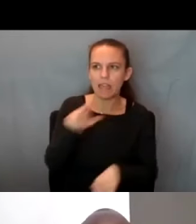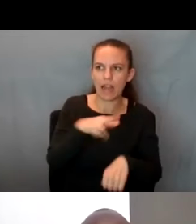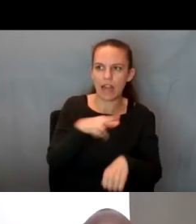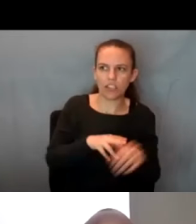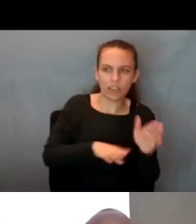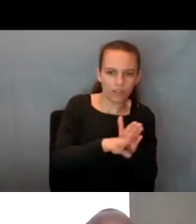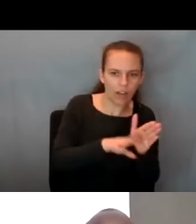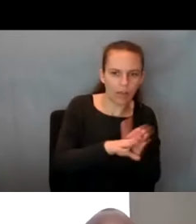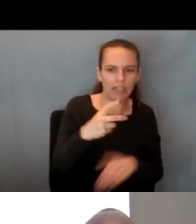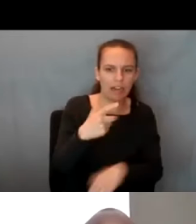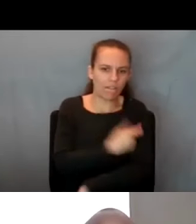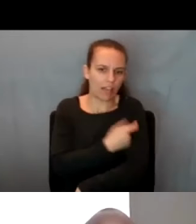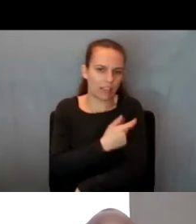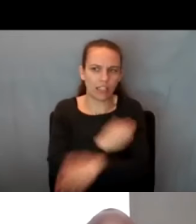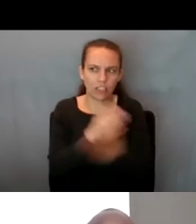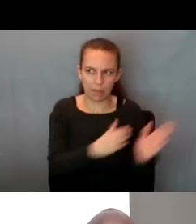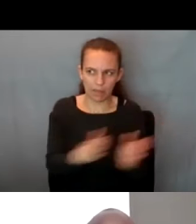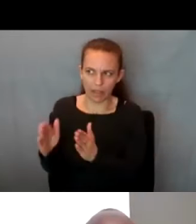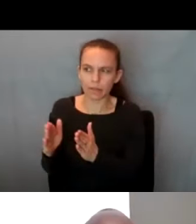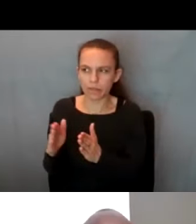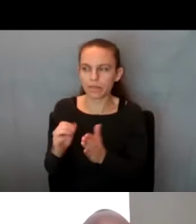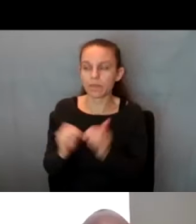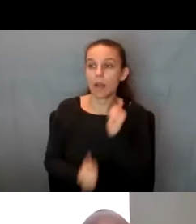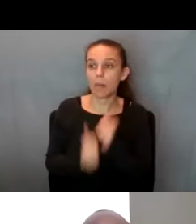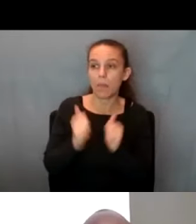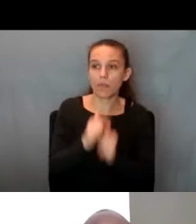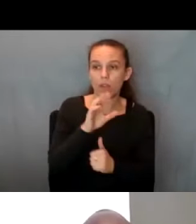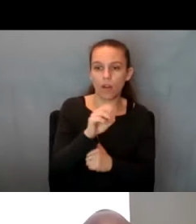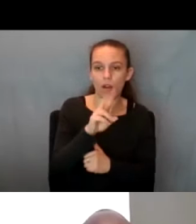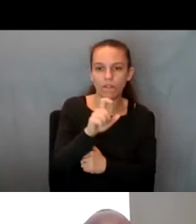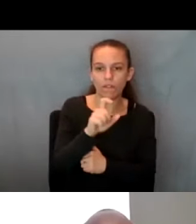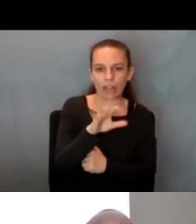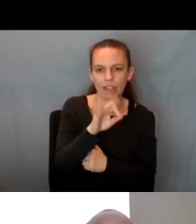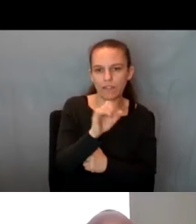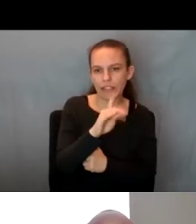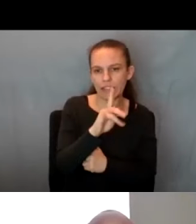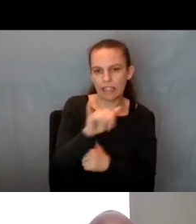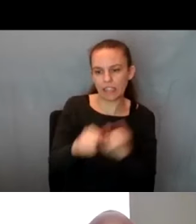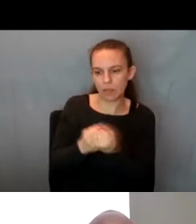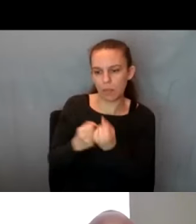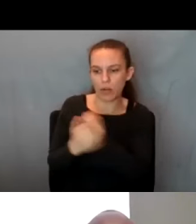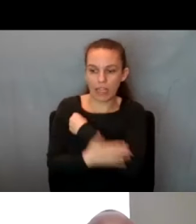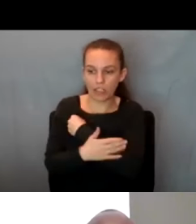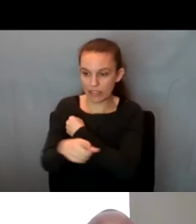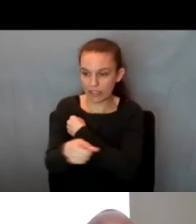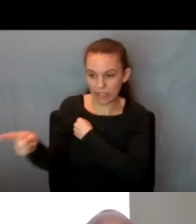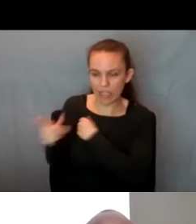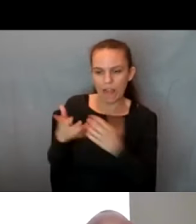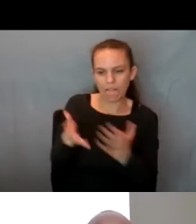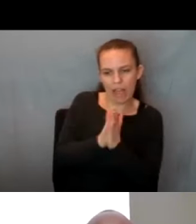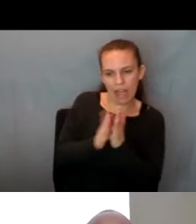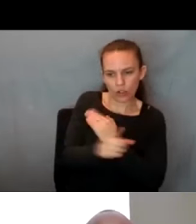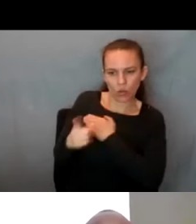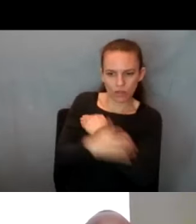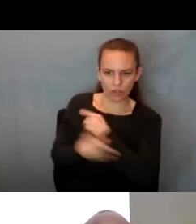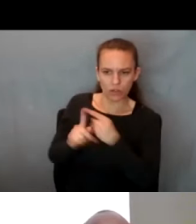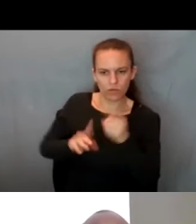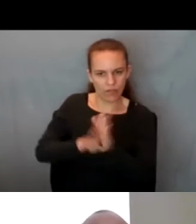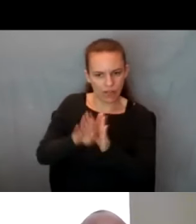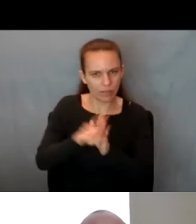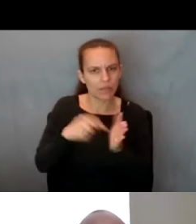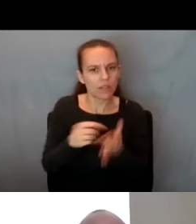of the COVAX facility supported countries have been requested to develop this important planning